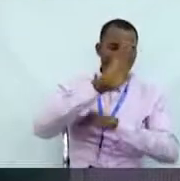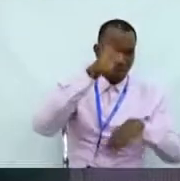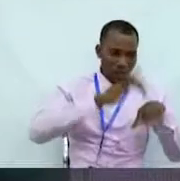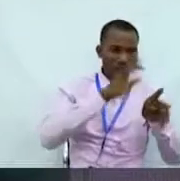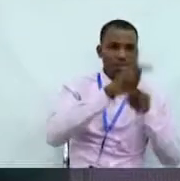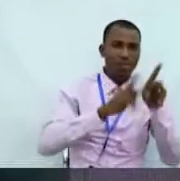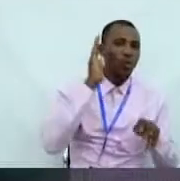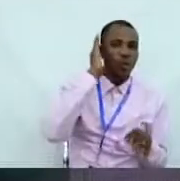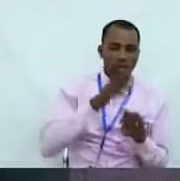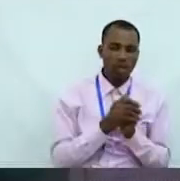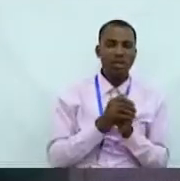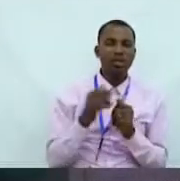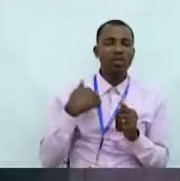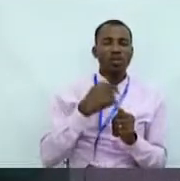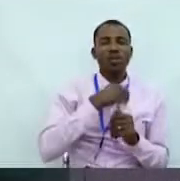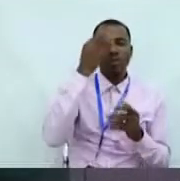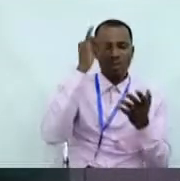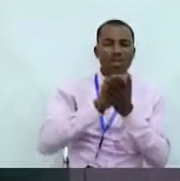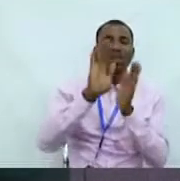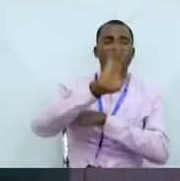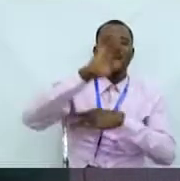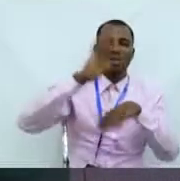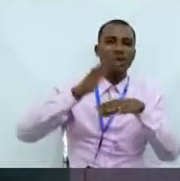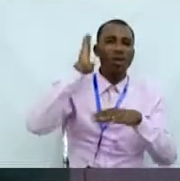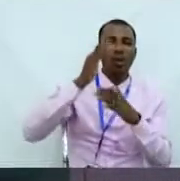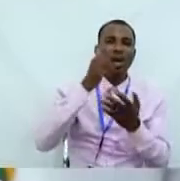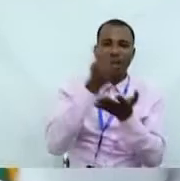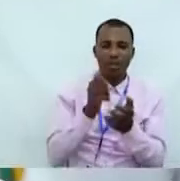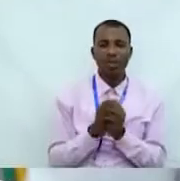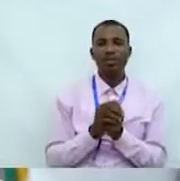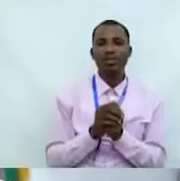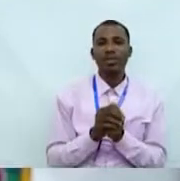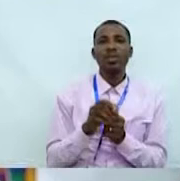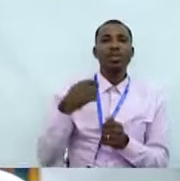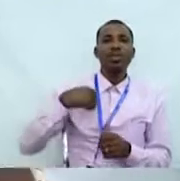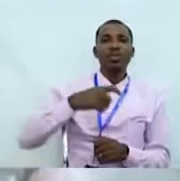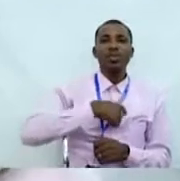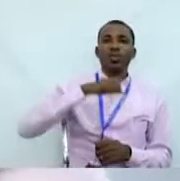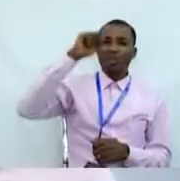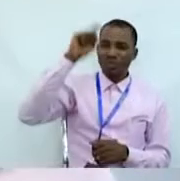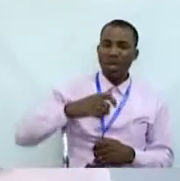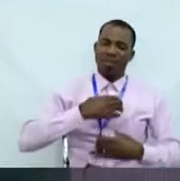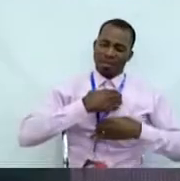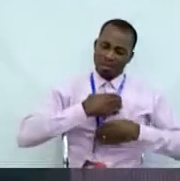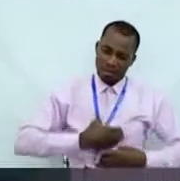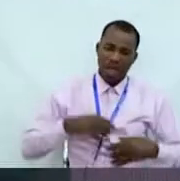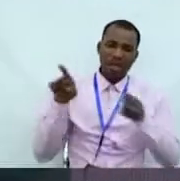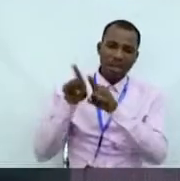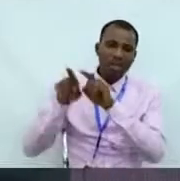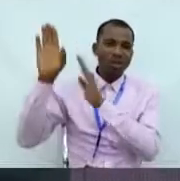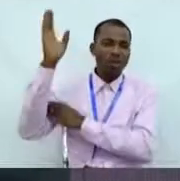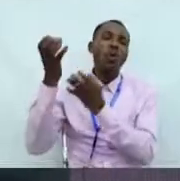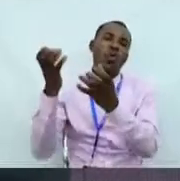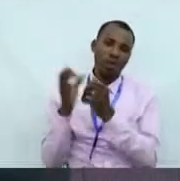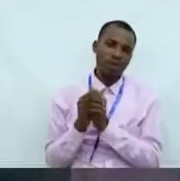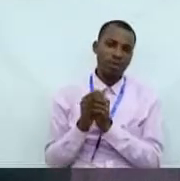a God we are serving. Hallelujah. That is desire. That is his will for you and for me. In justification, there